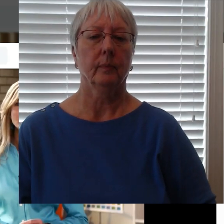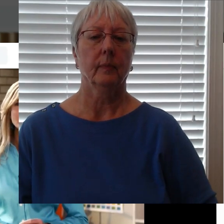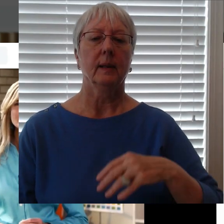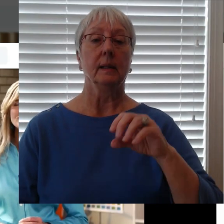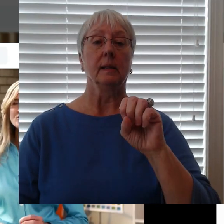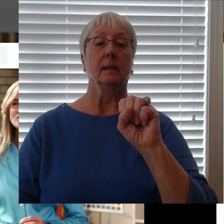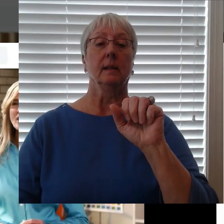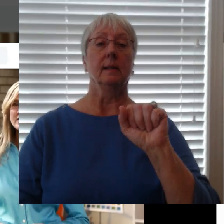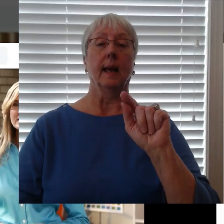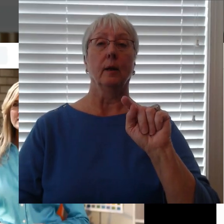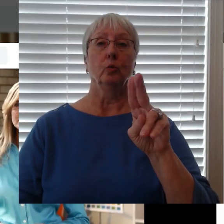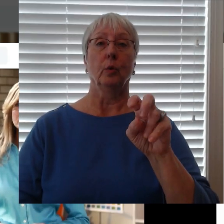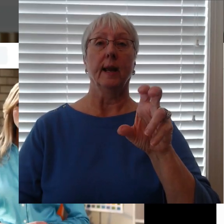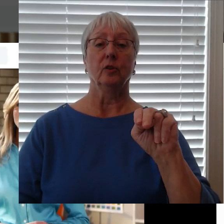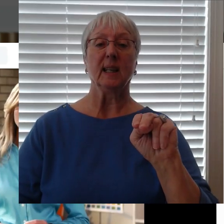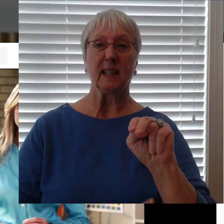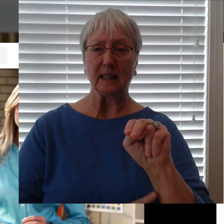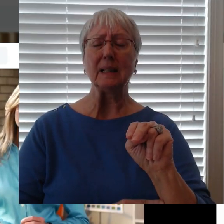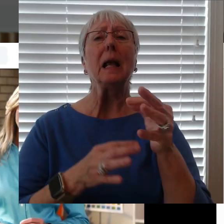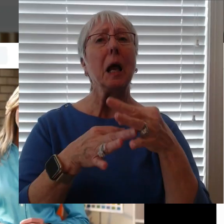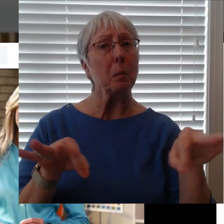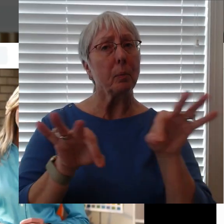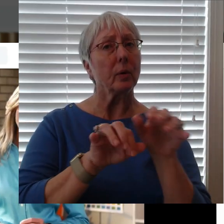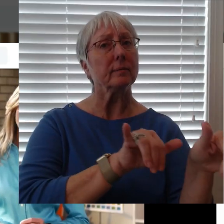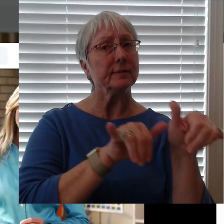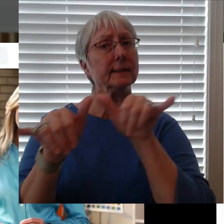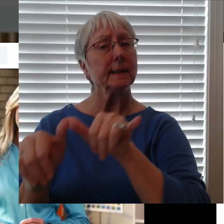Saturation is just as important as the value in